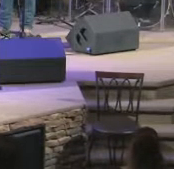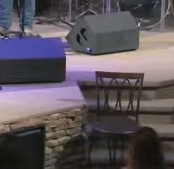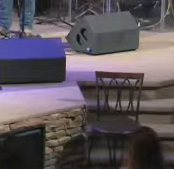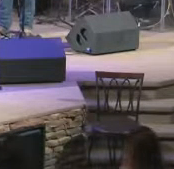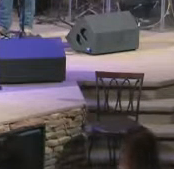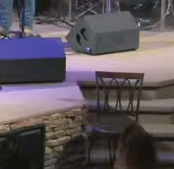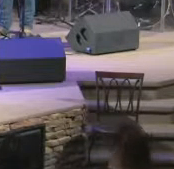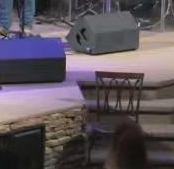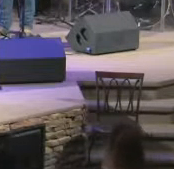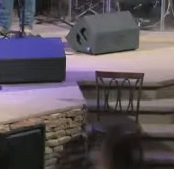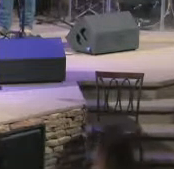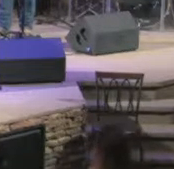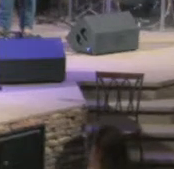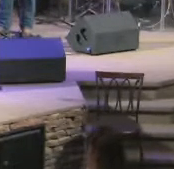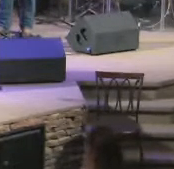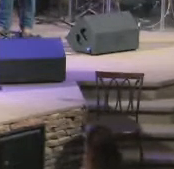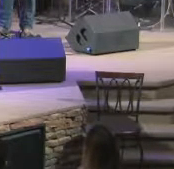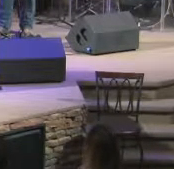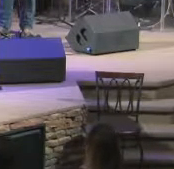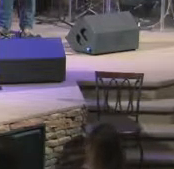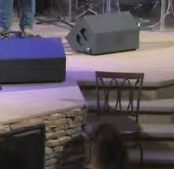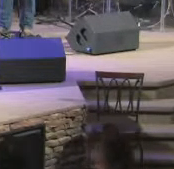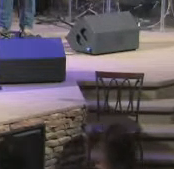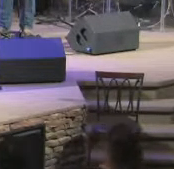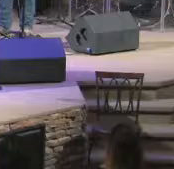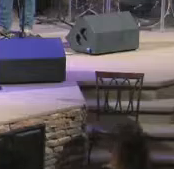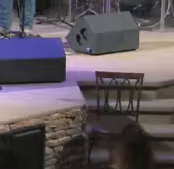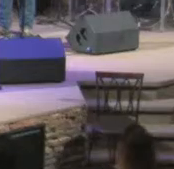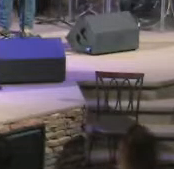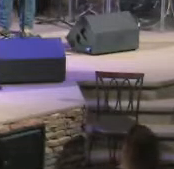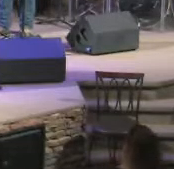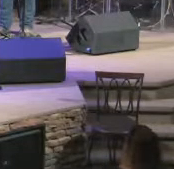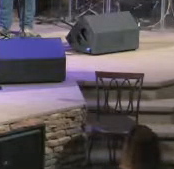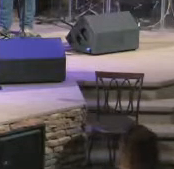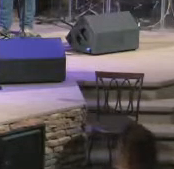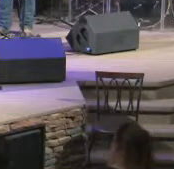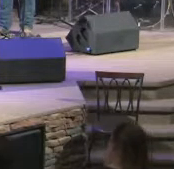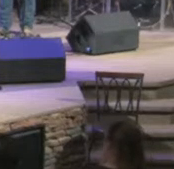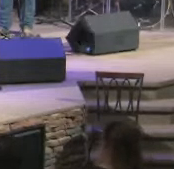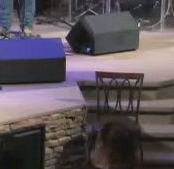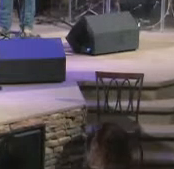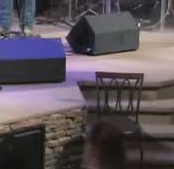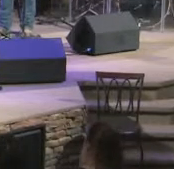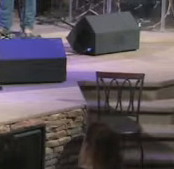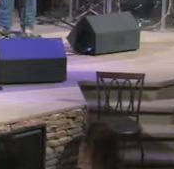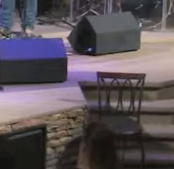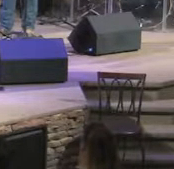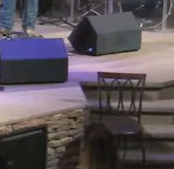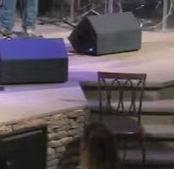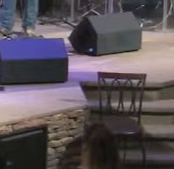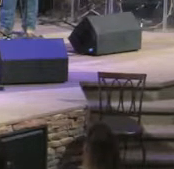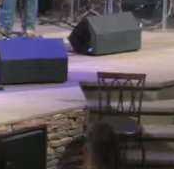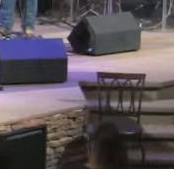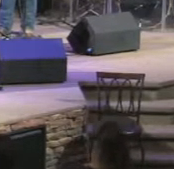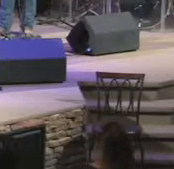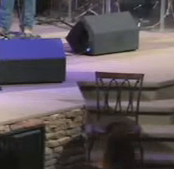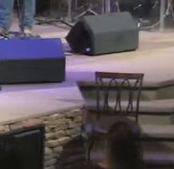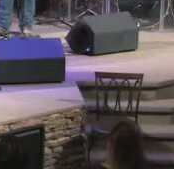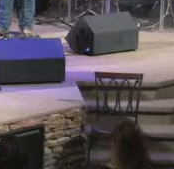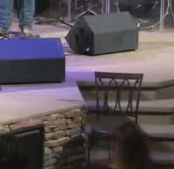Grateful for God who engages all of our senses. He allows us to worship him